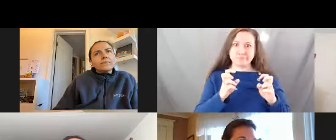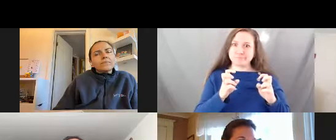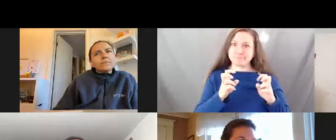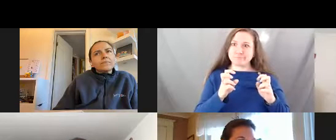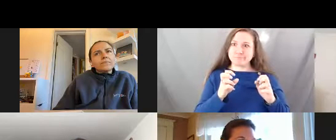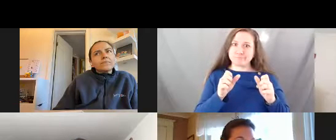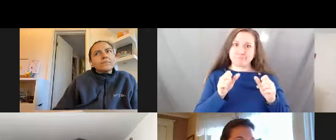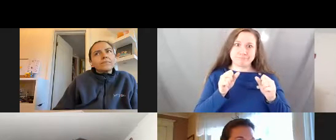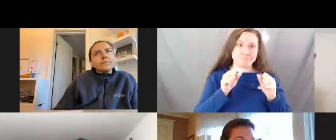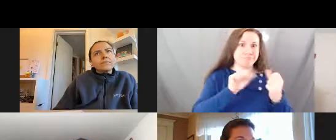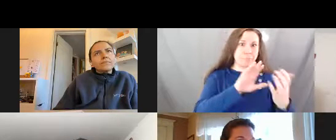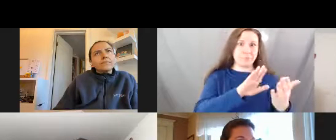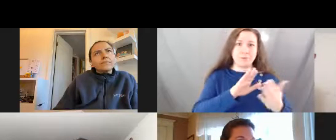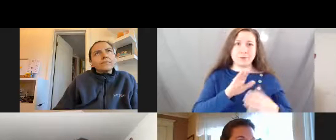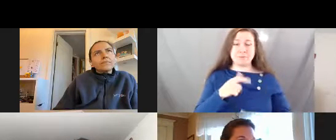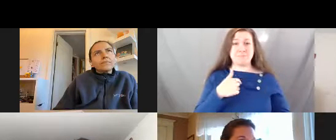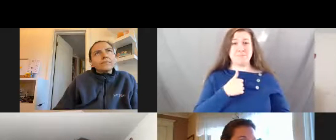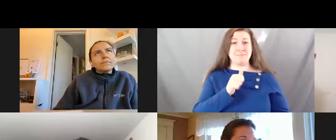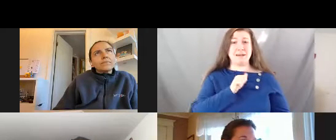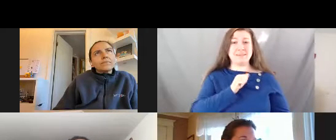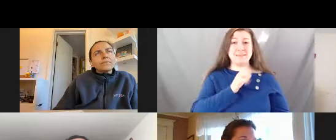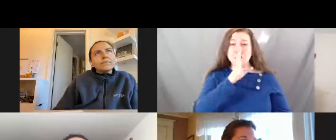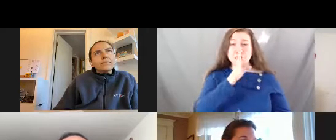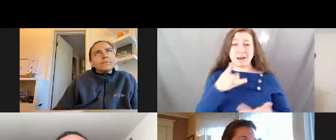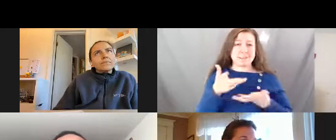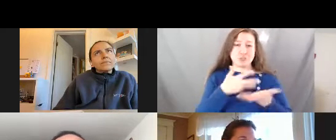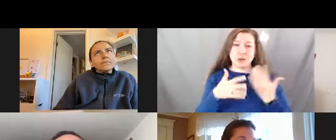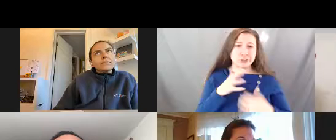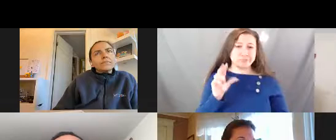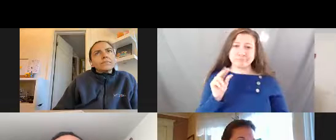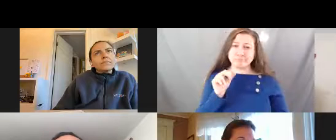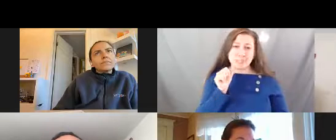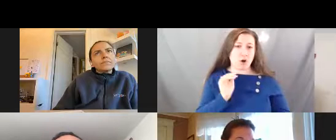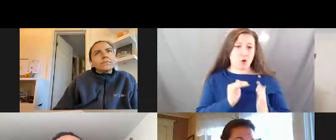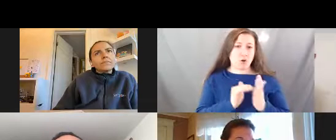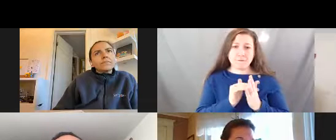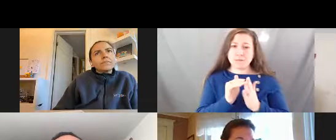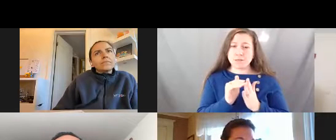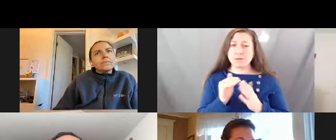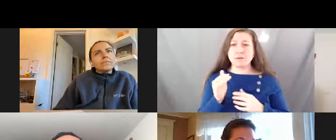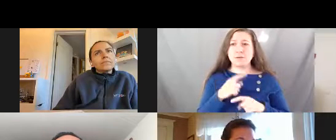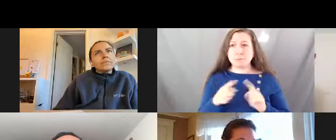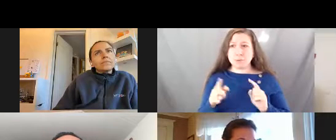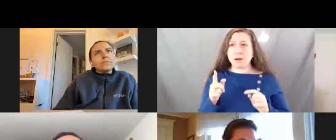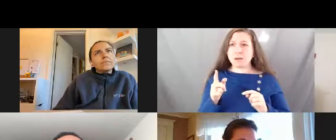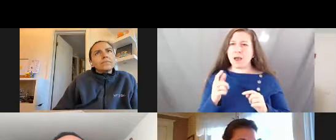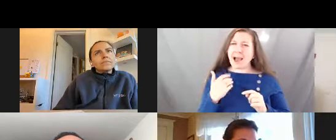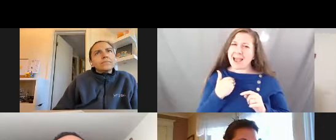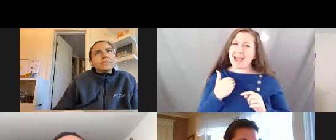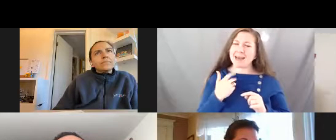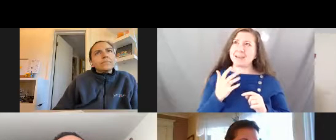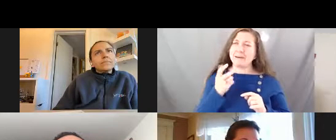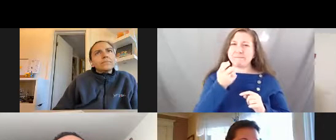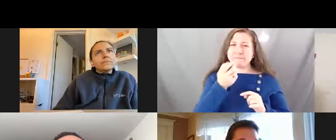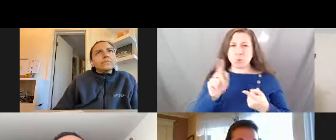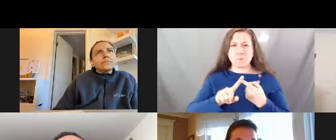I didn't have much direct interaction, but there were I had like a couple